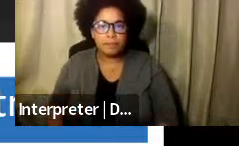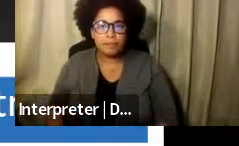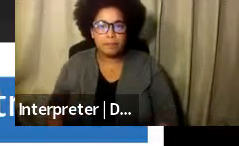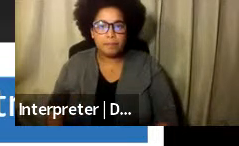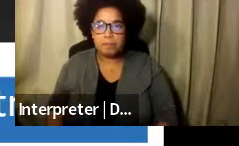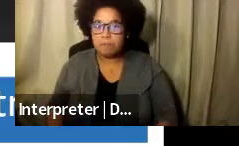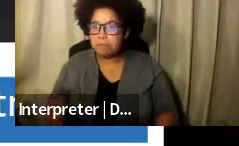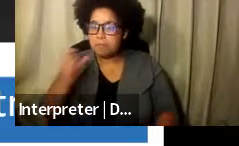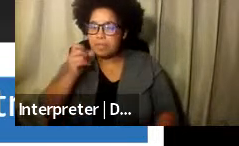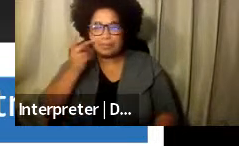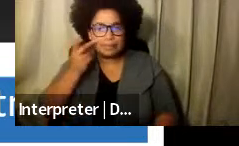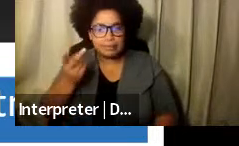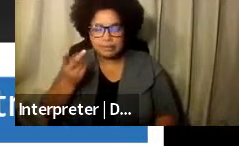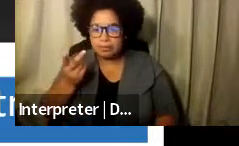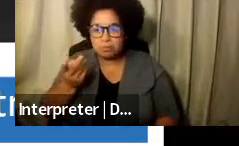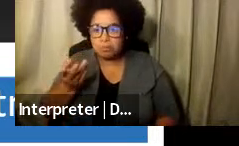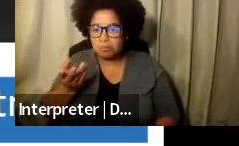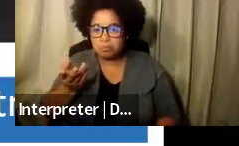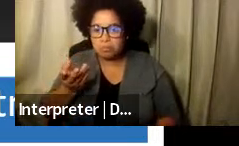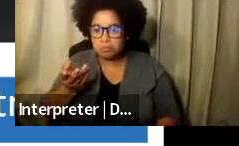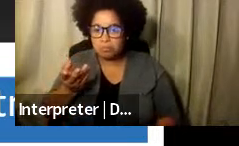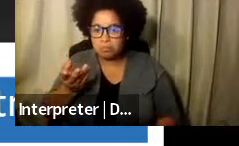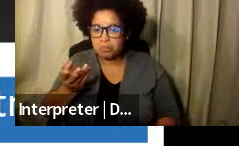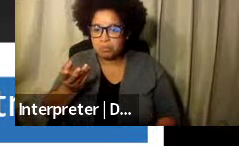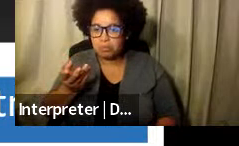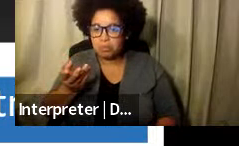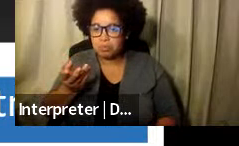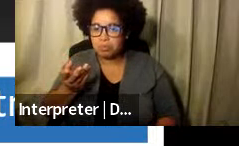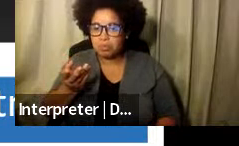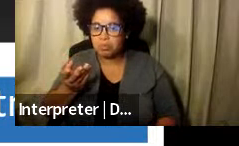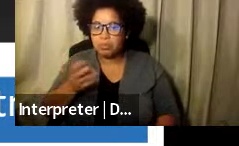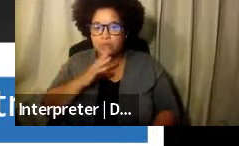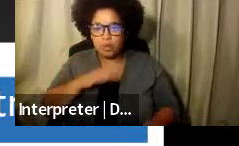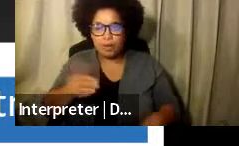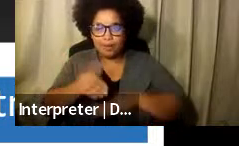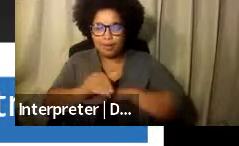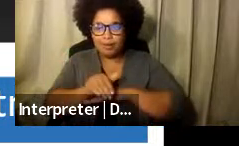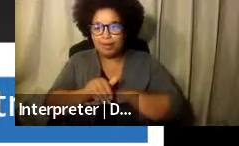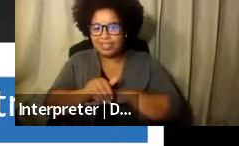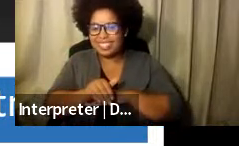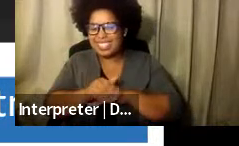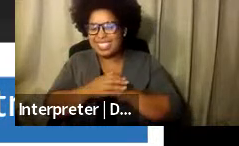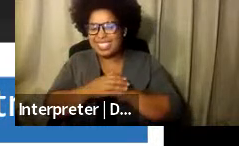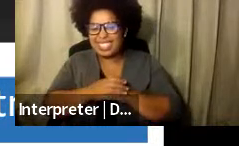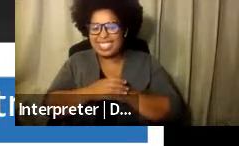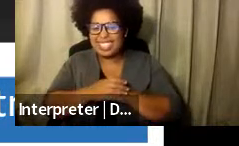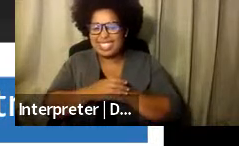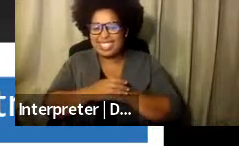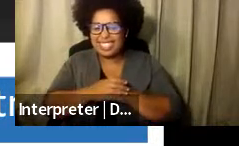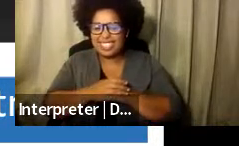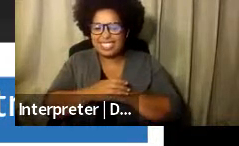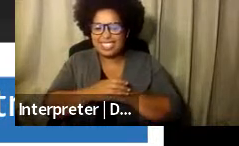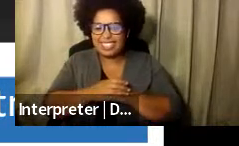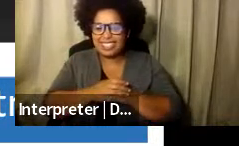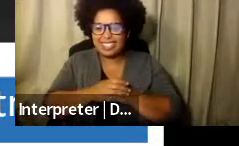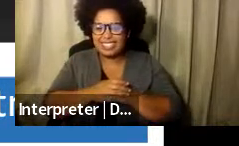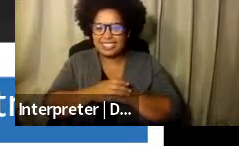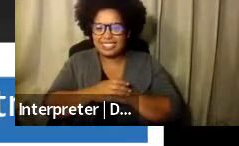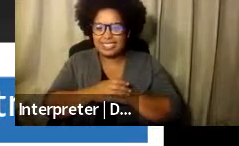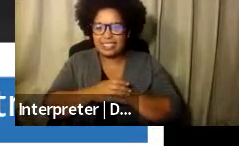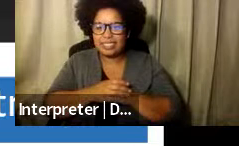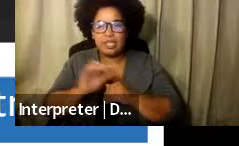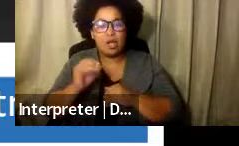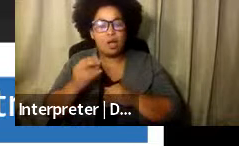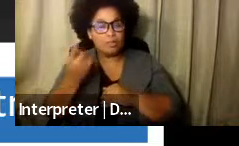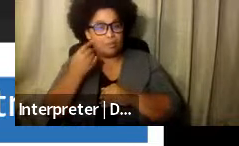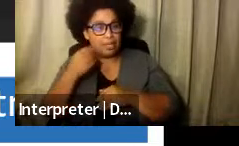Not seeing any hands. It is a quiet night, isn't it? So. Oh,